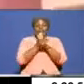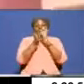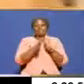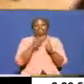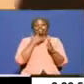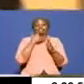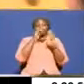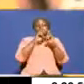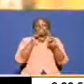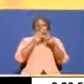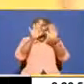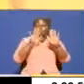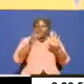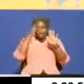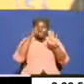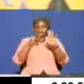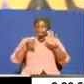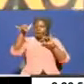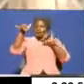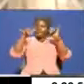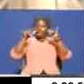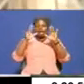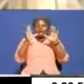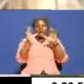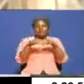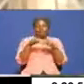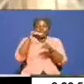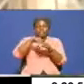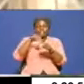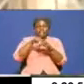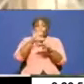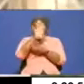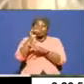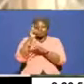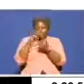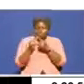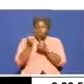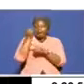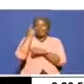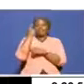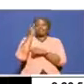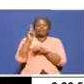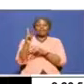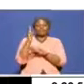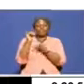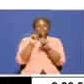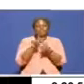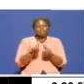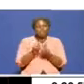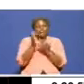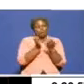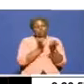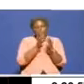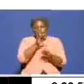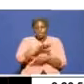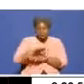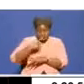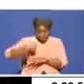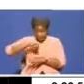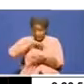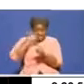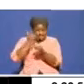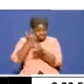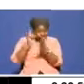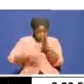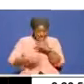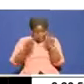foreign companies investing in Africa to understand the legal and business environment. What we do is, I don't